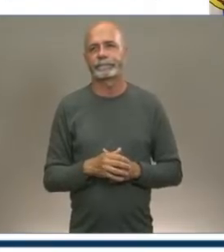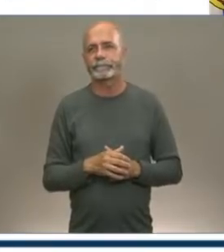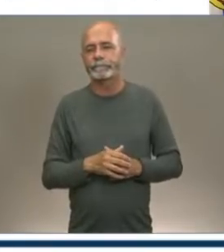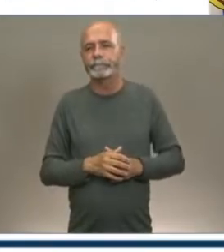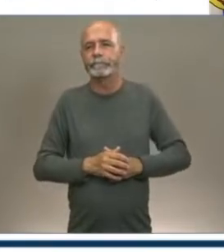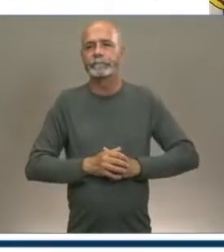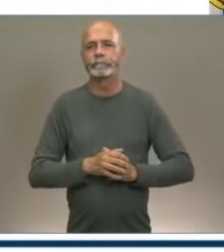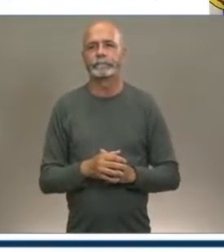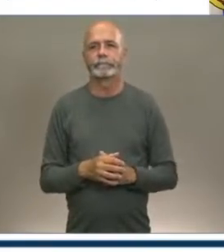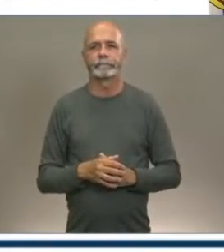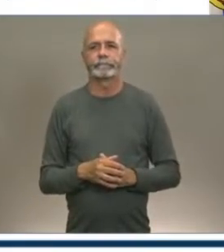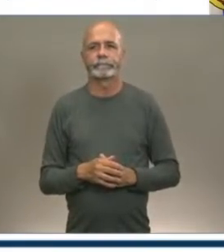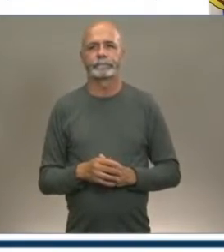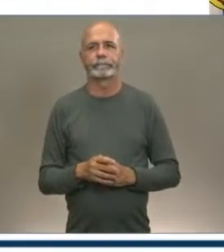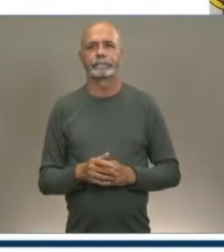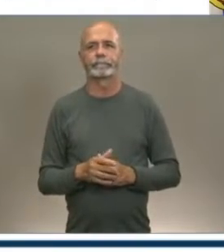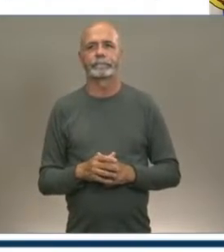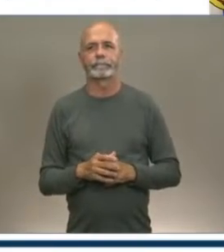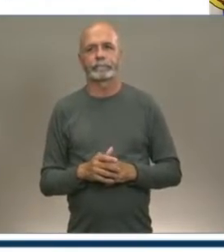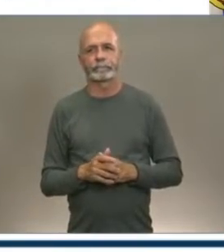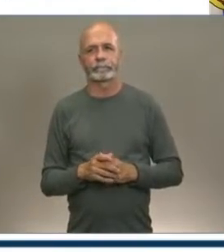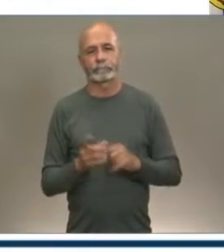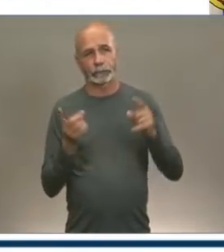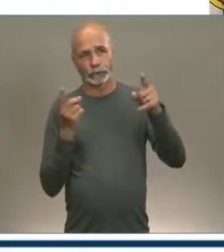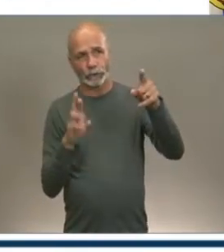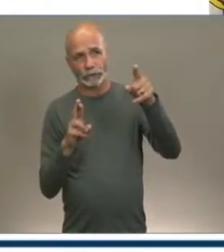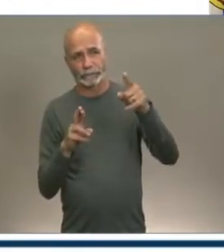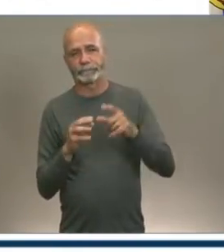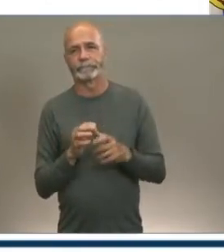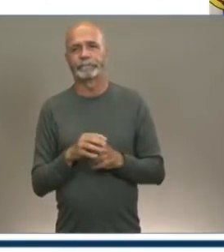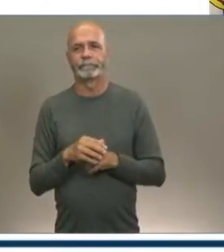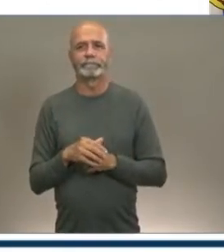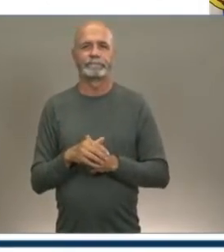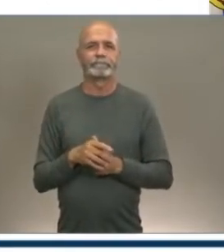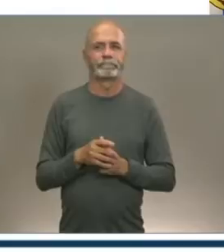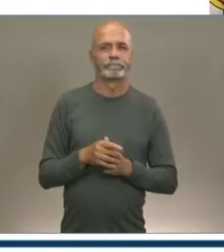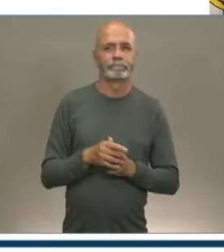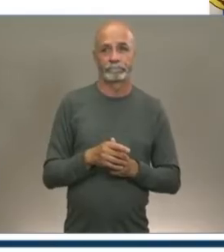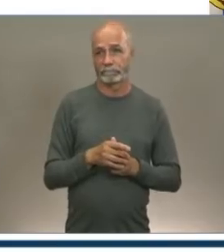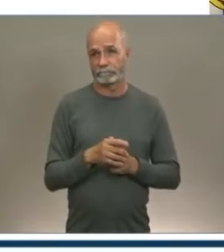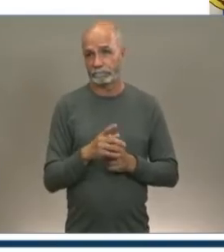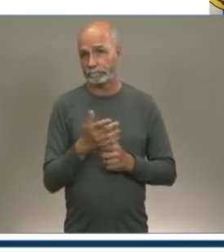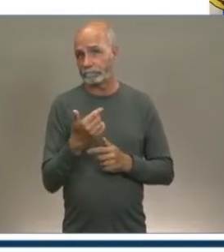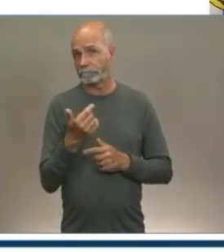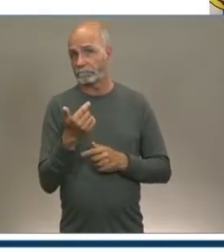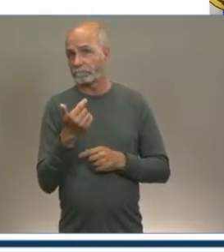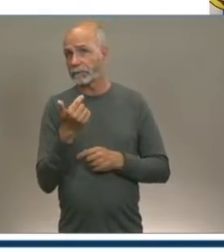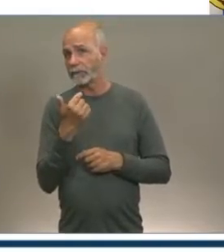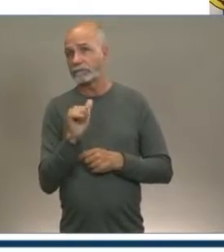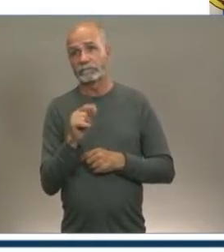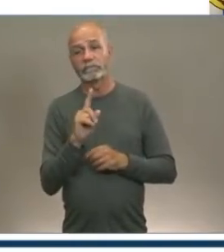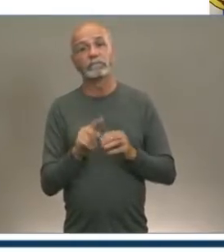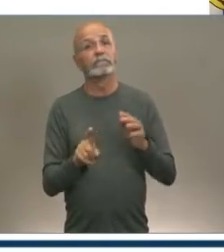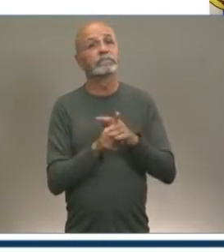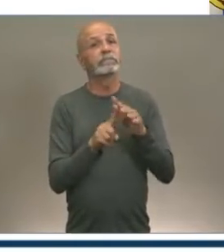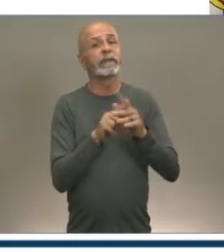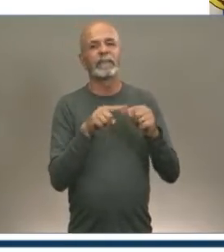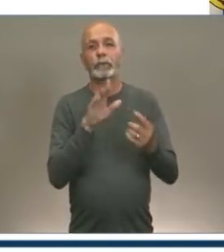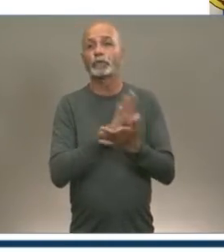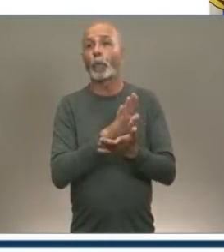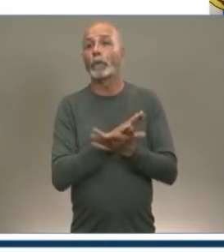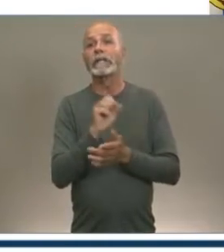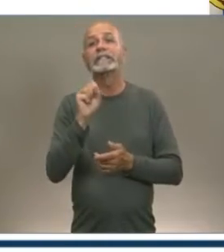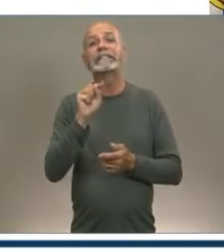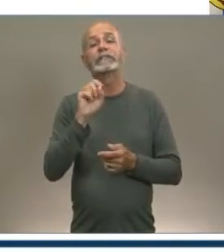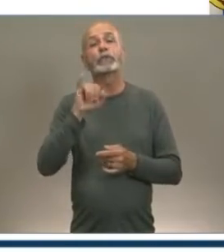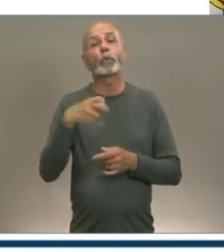Hi there, thank you. Dr. Strang, have there been any further cases tied to St. Joseph's Alexander McKay Elementary as a result of the